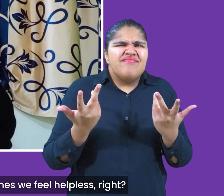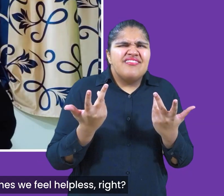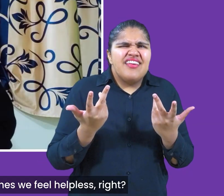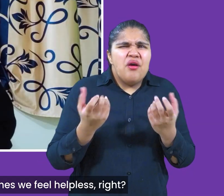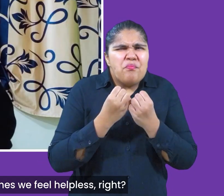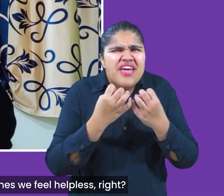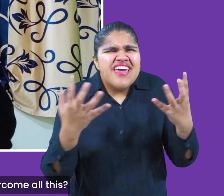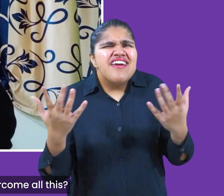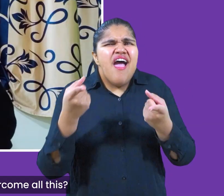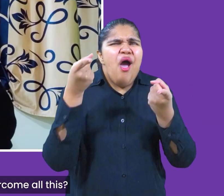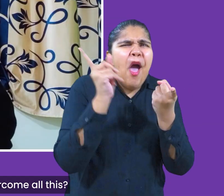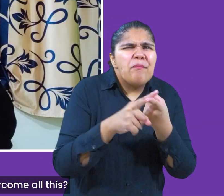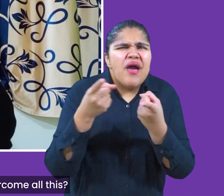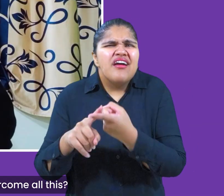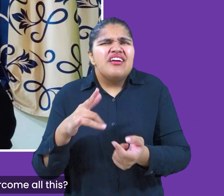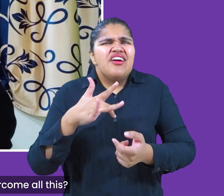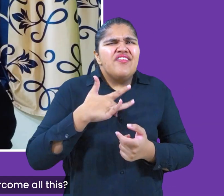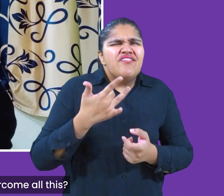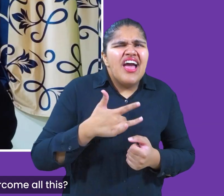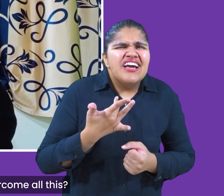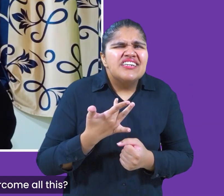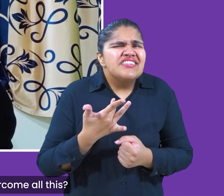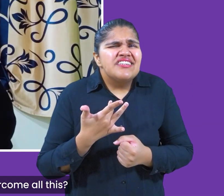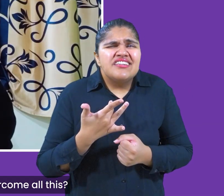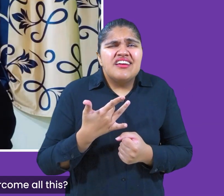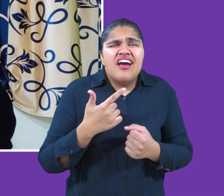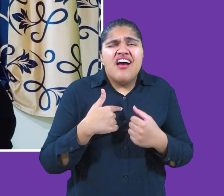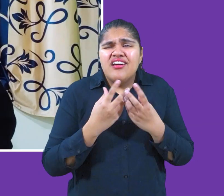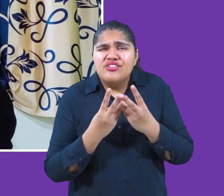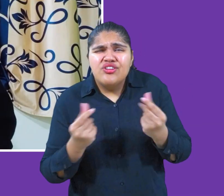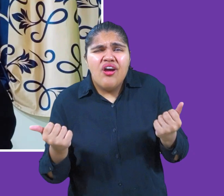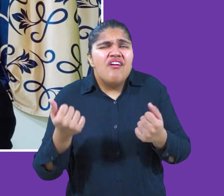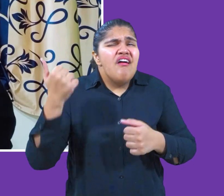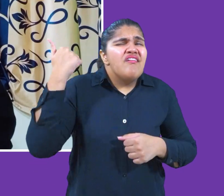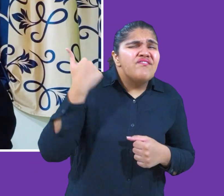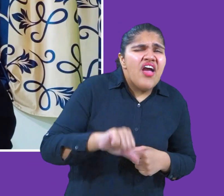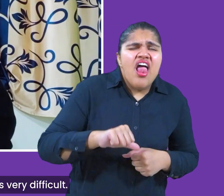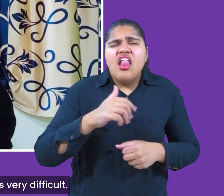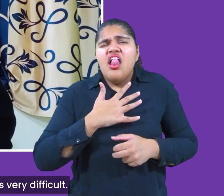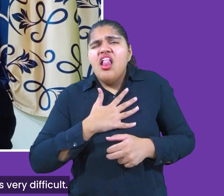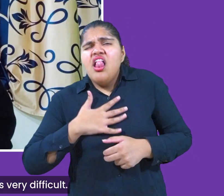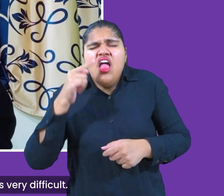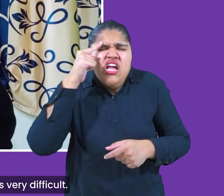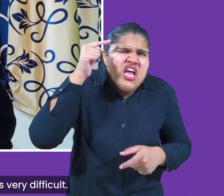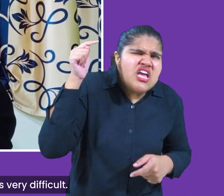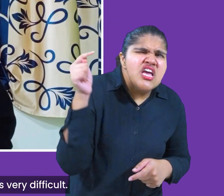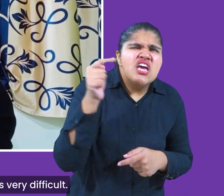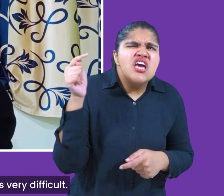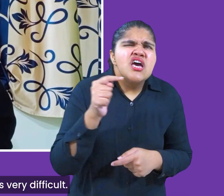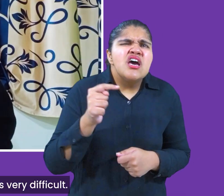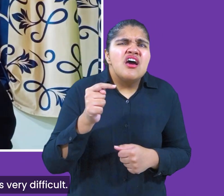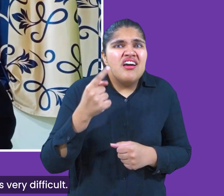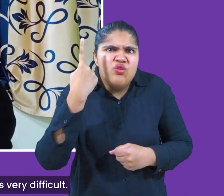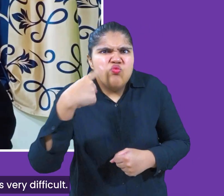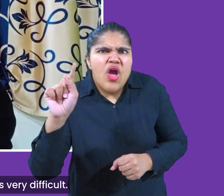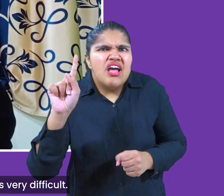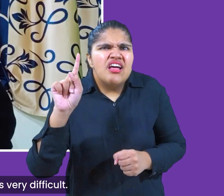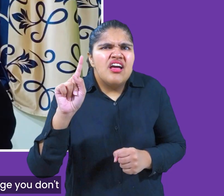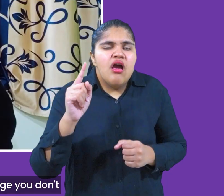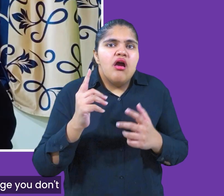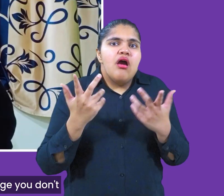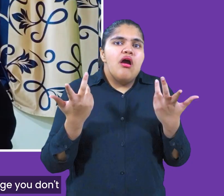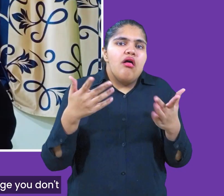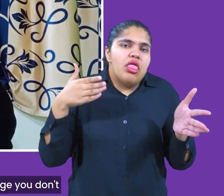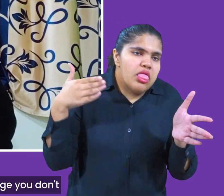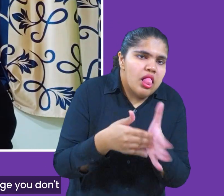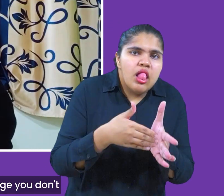we feel helpless, right? What can we do to overcome all this? So all those moments, it was very difficult,